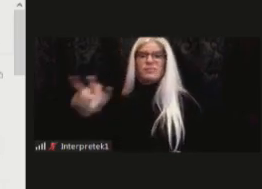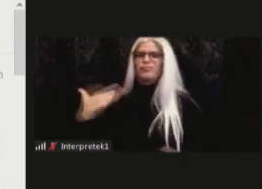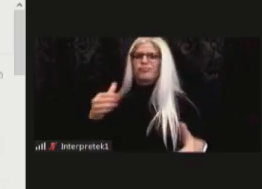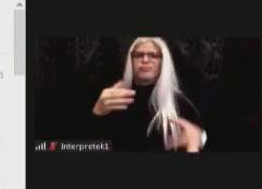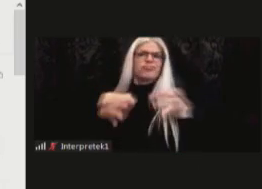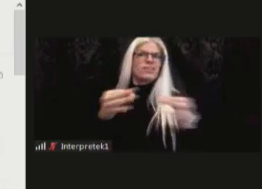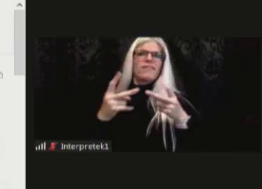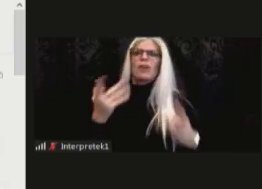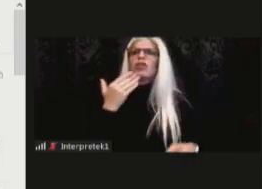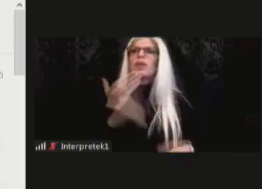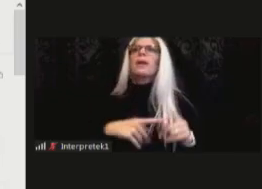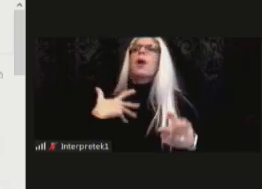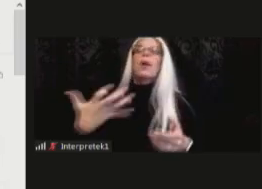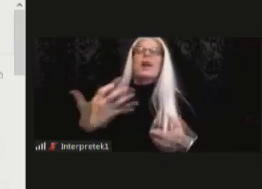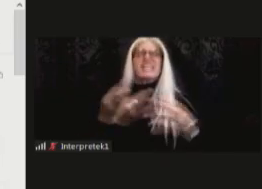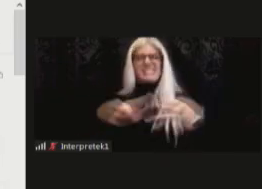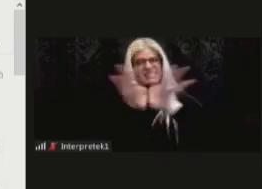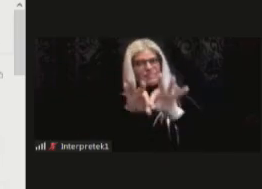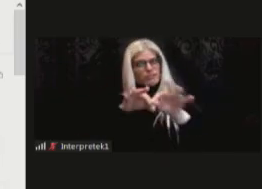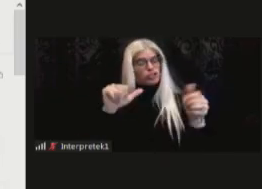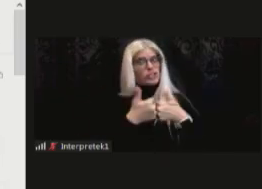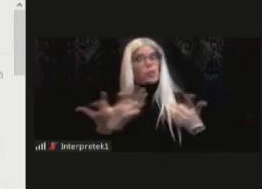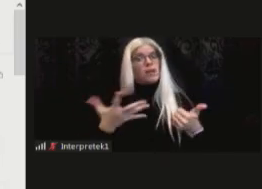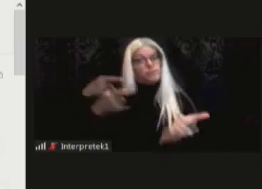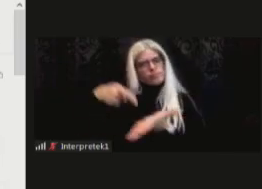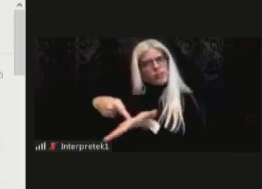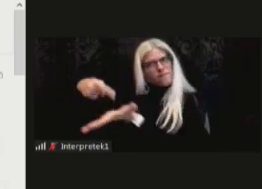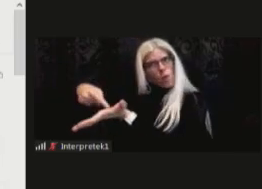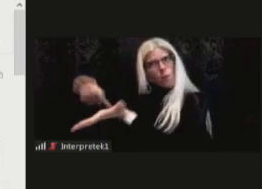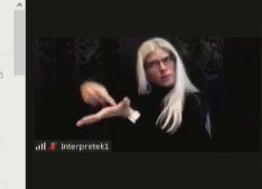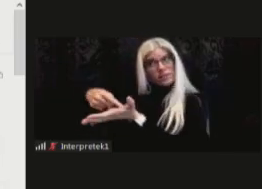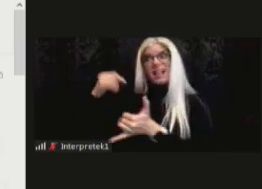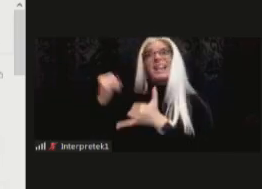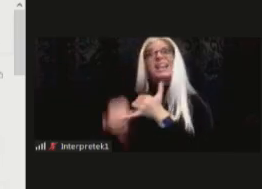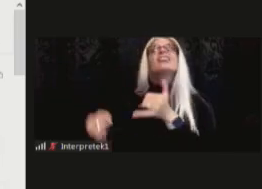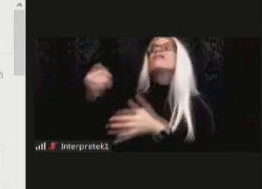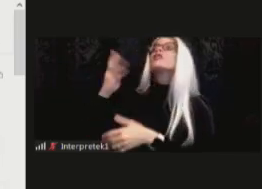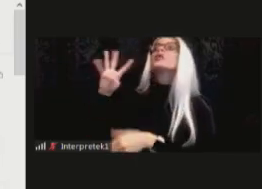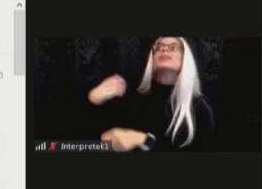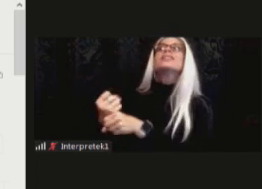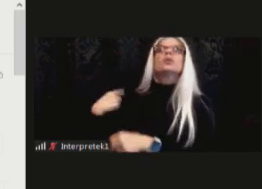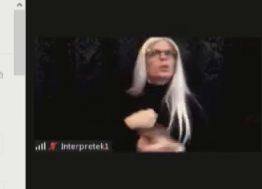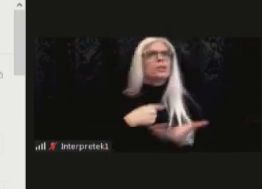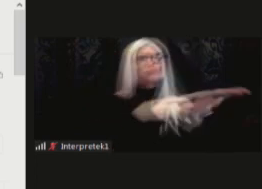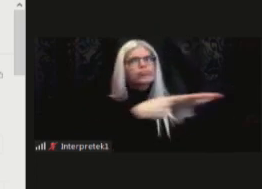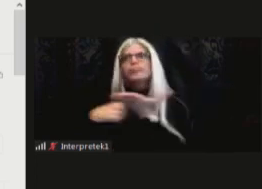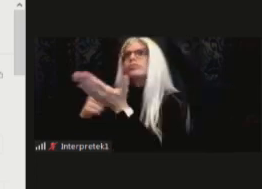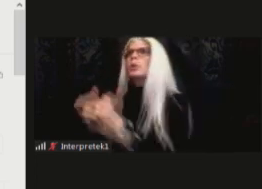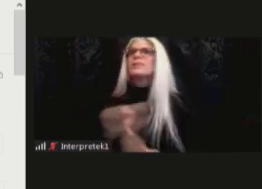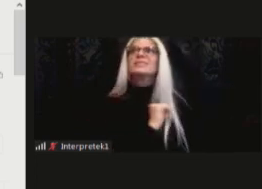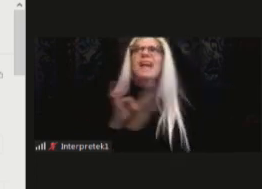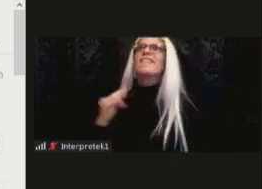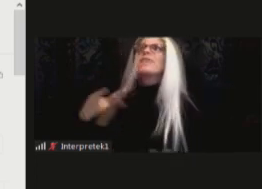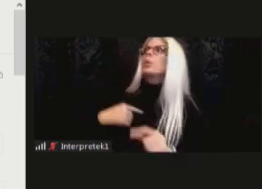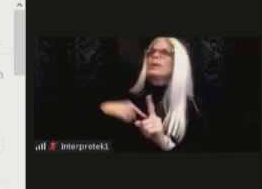to affordability over the last couple of years in talking with staff is in looking at, you know, land use